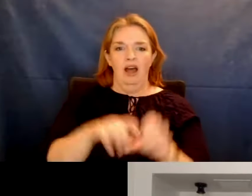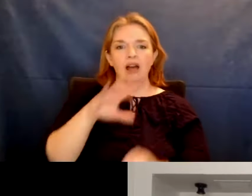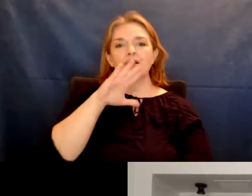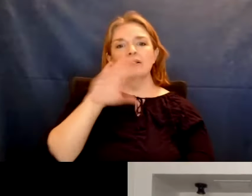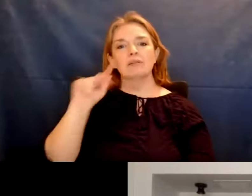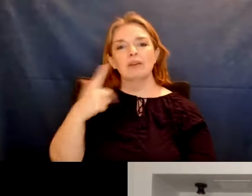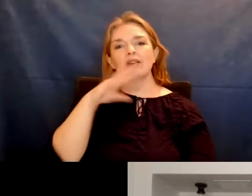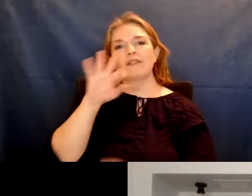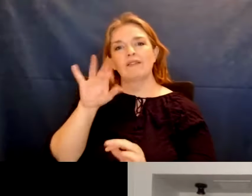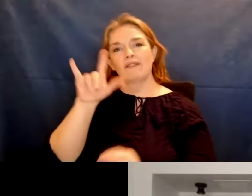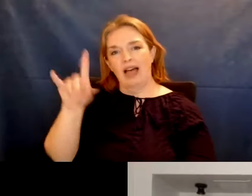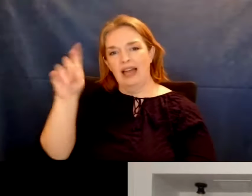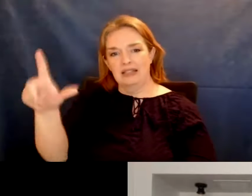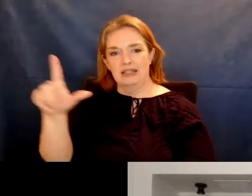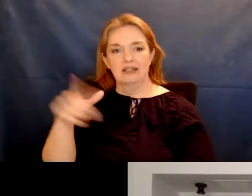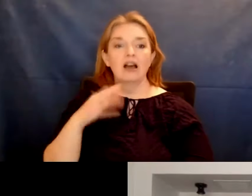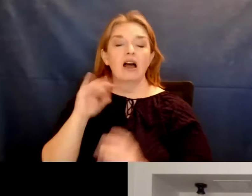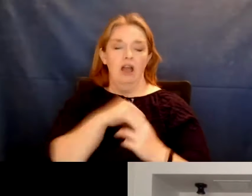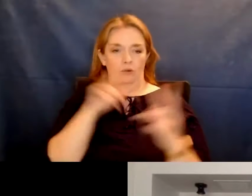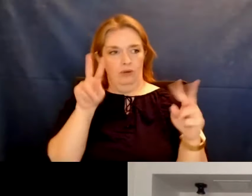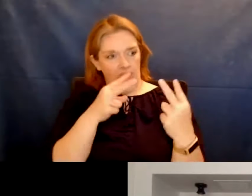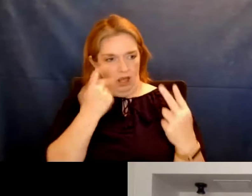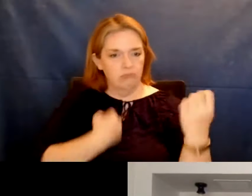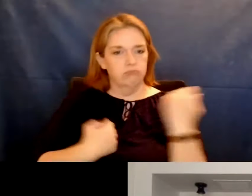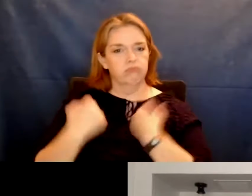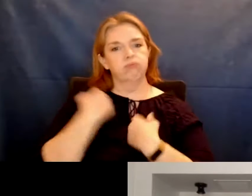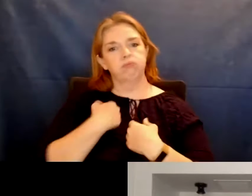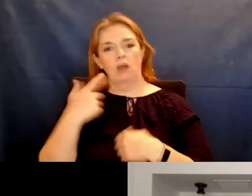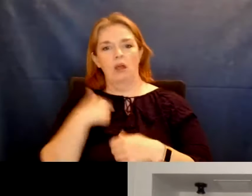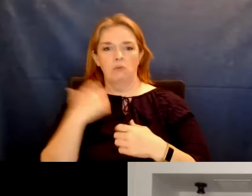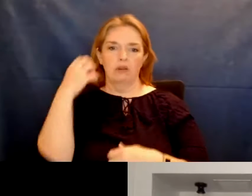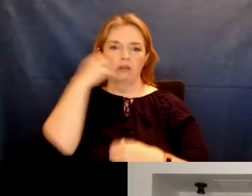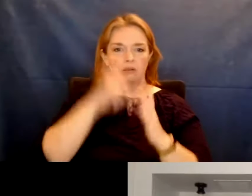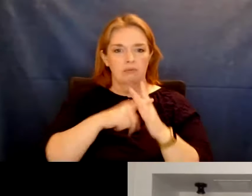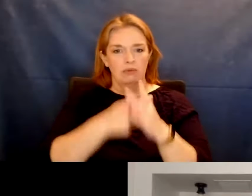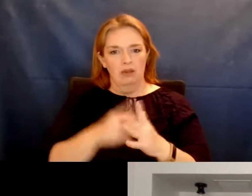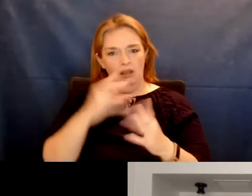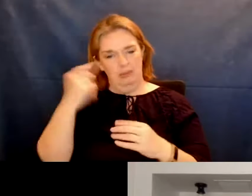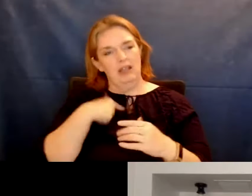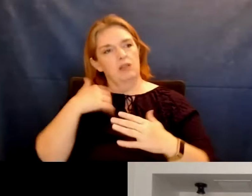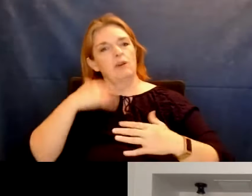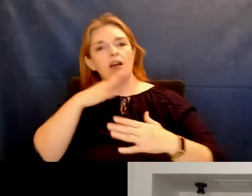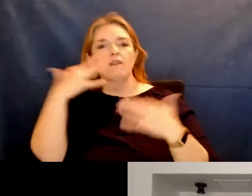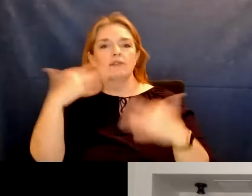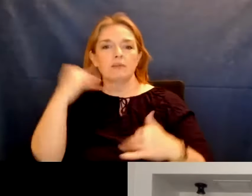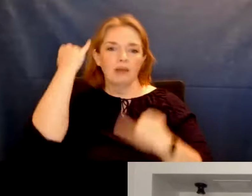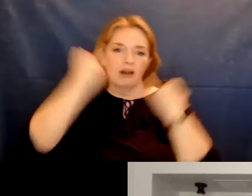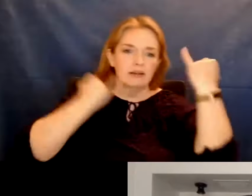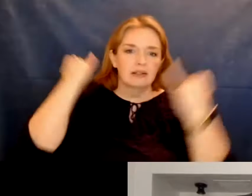How glance, bluff, we thick commencement, for slang land gut ideas.